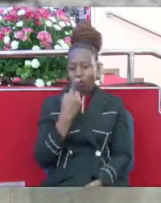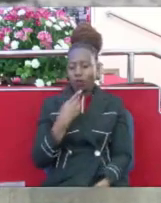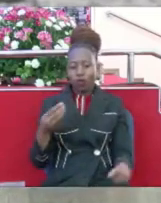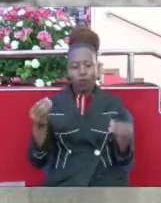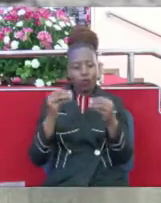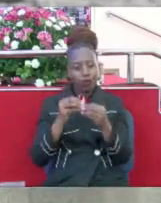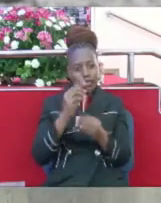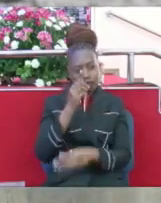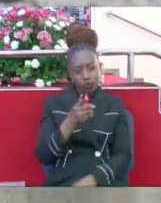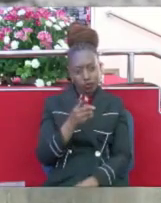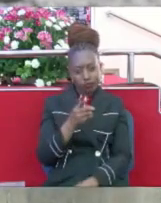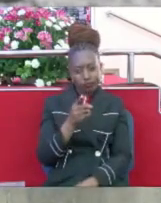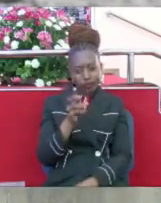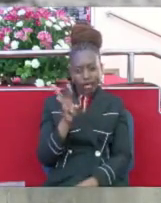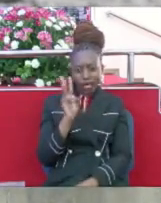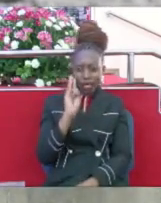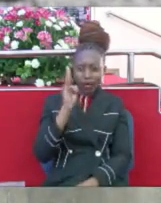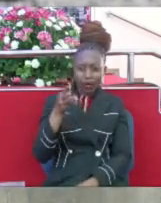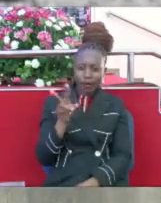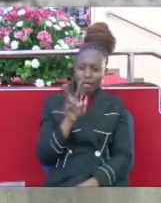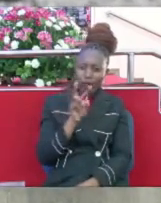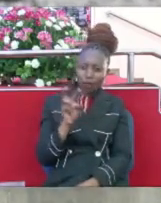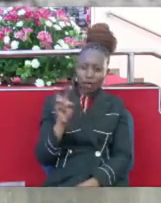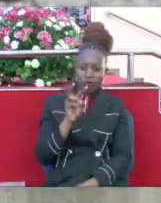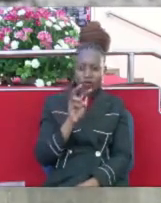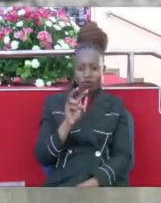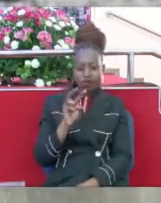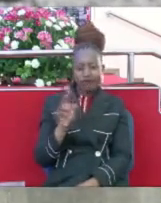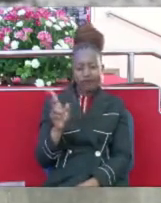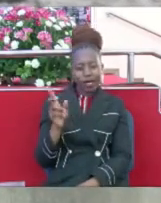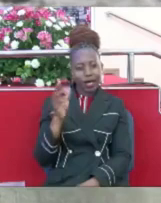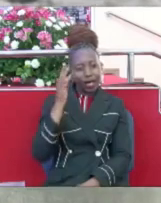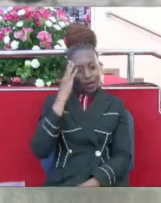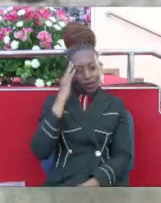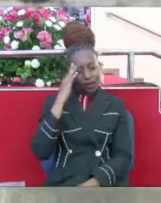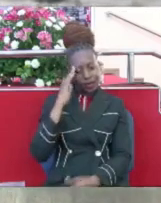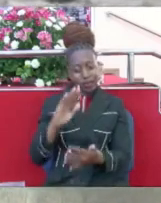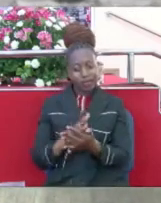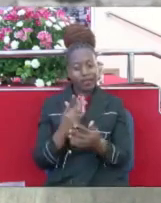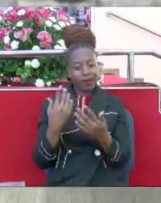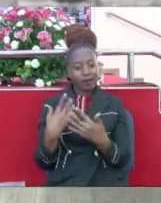you will look at you and see there's something that is different about sister so and so.